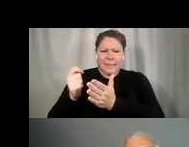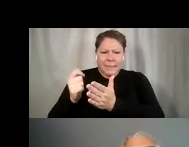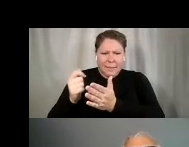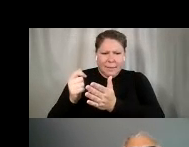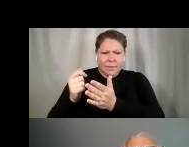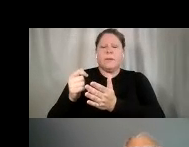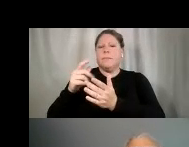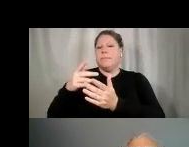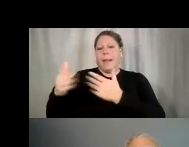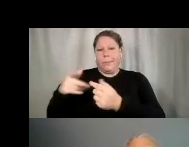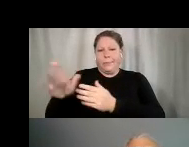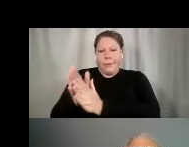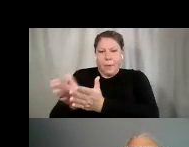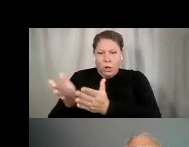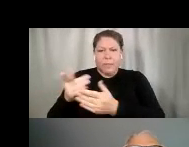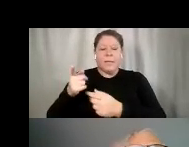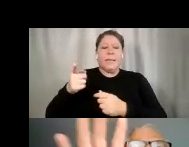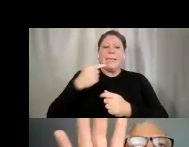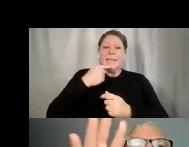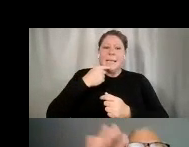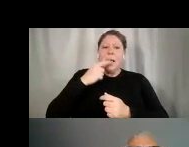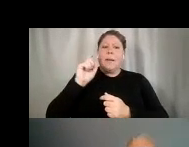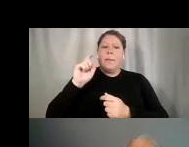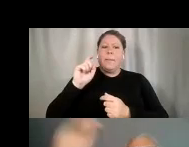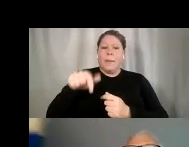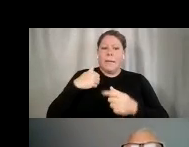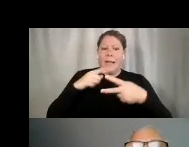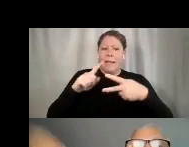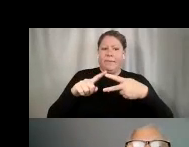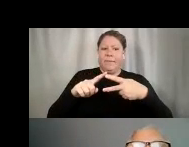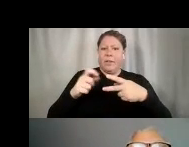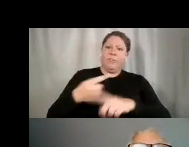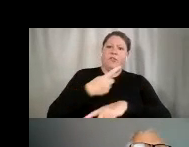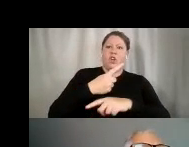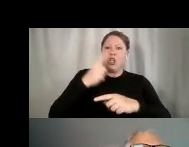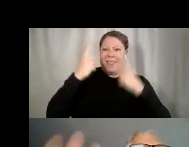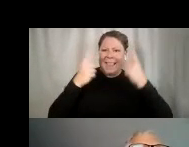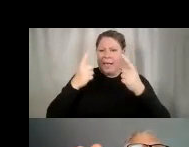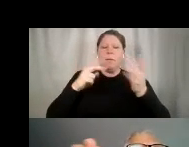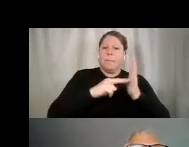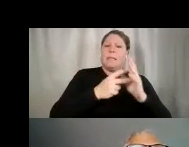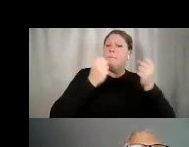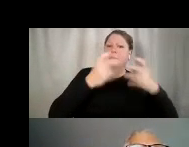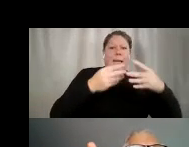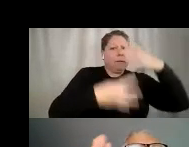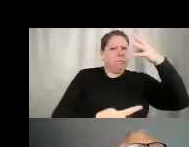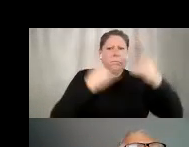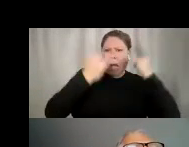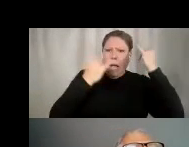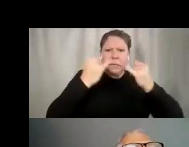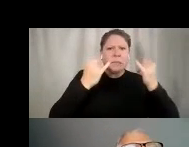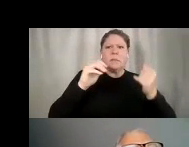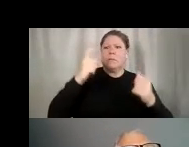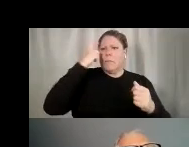Norman explains that you need to have divergent thinking where you're thinking of lots of ideas. And this can be mind mapping or brainstorming. This